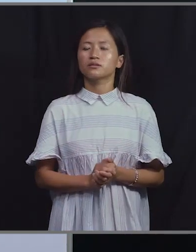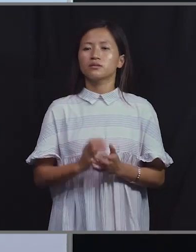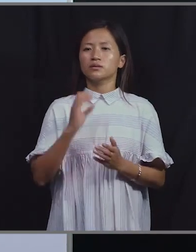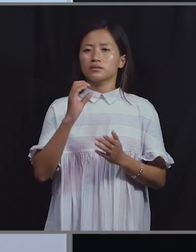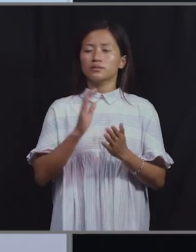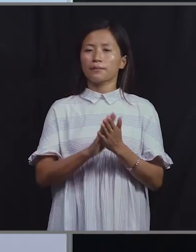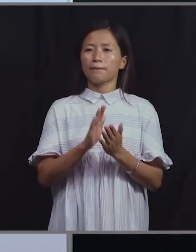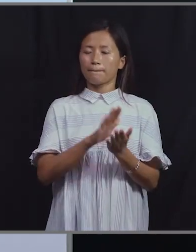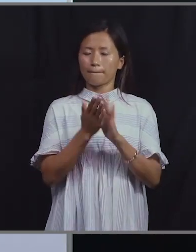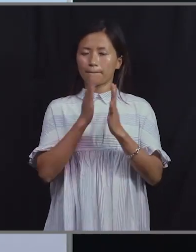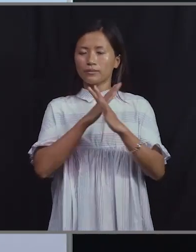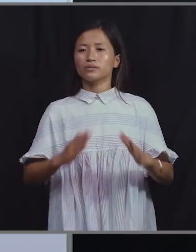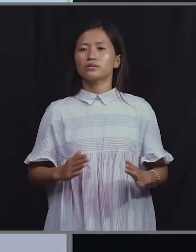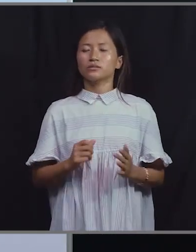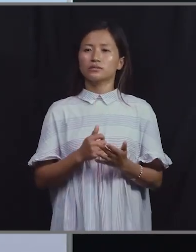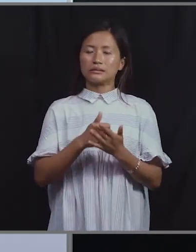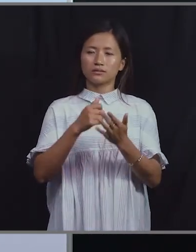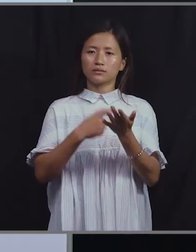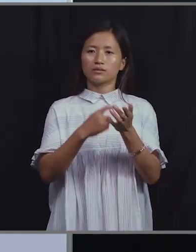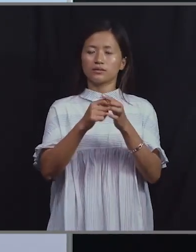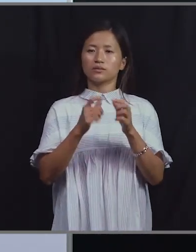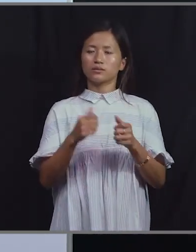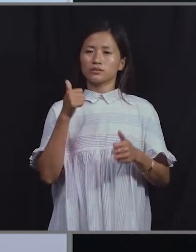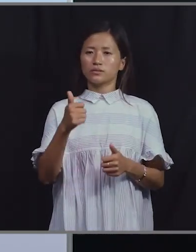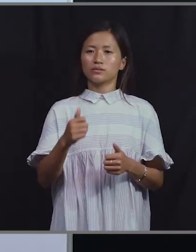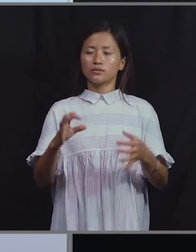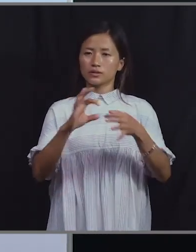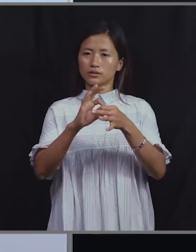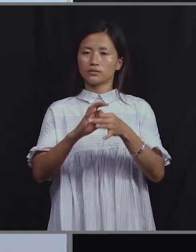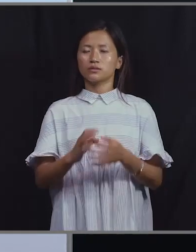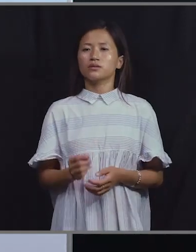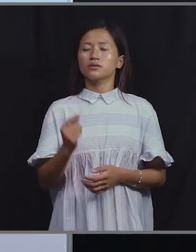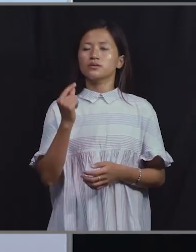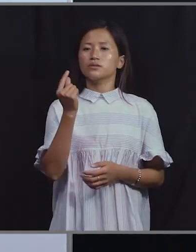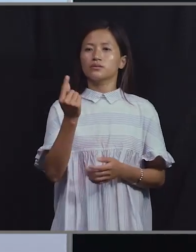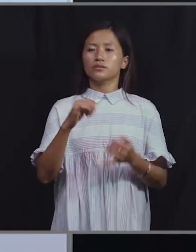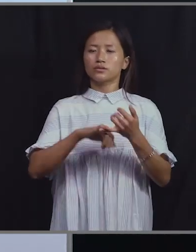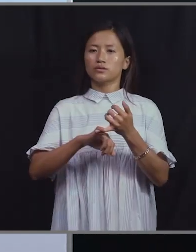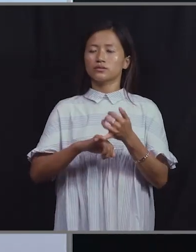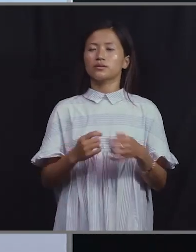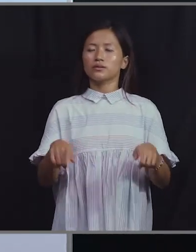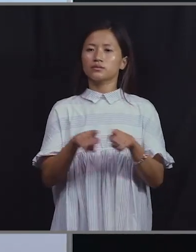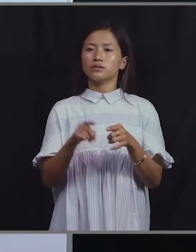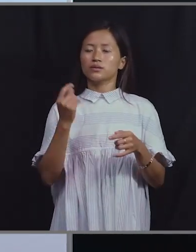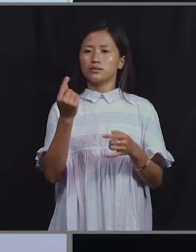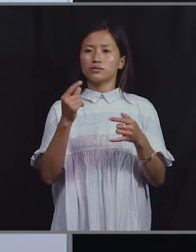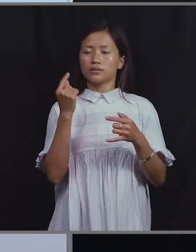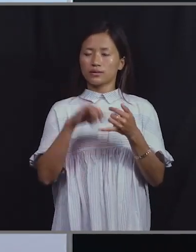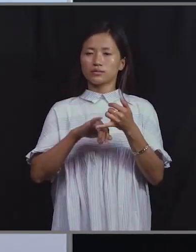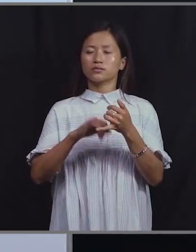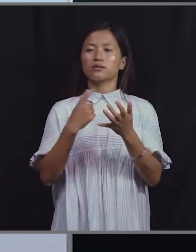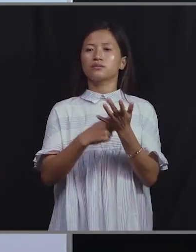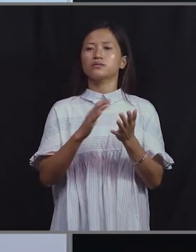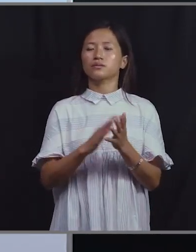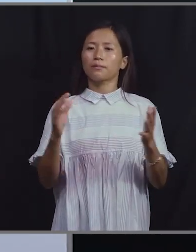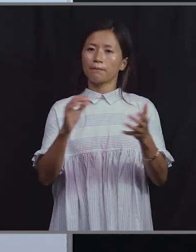crisis, peace was resolved and a good relations between the US and the USSR was also made. What is